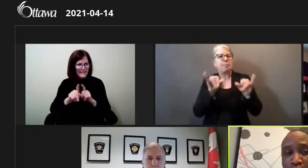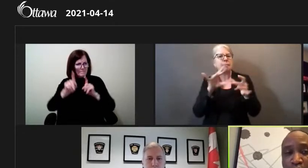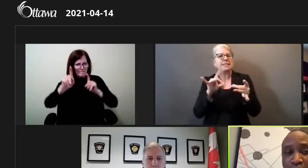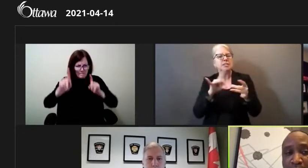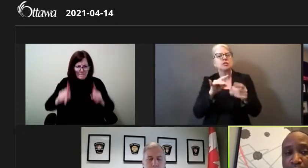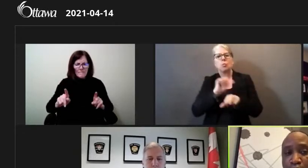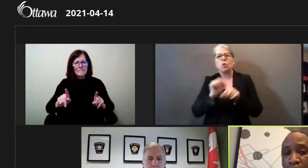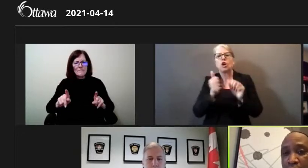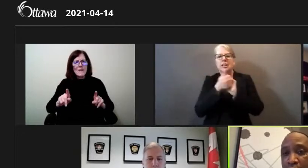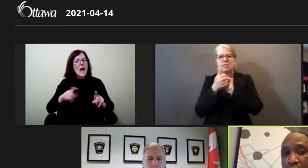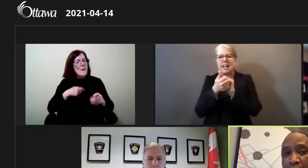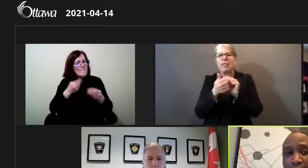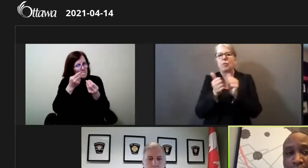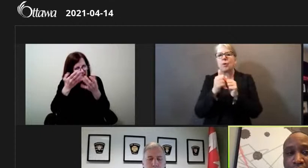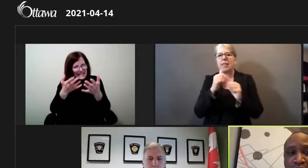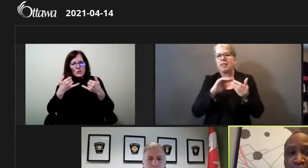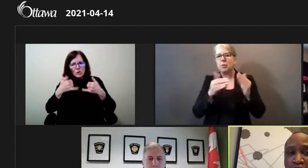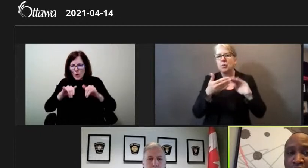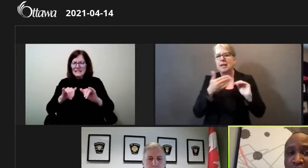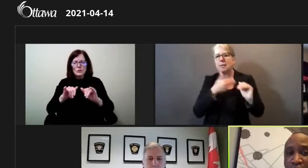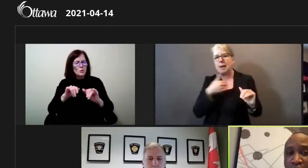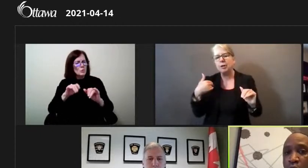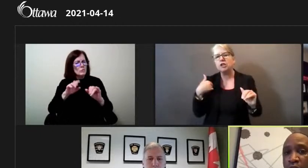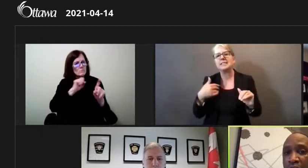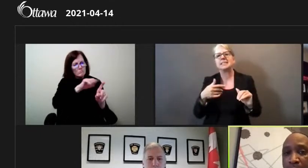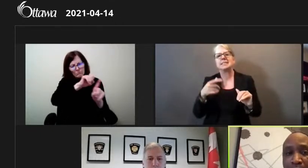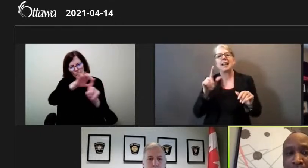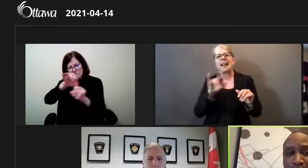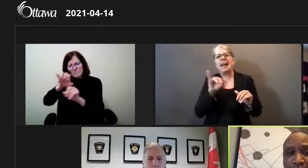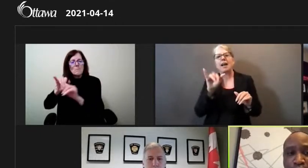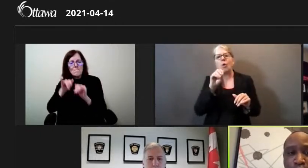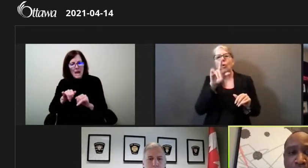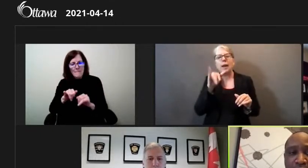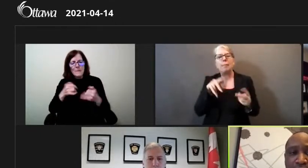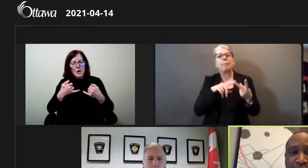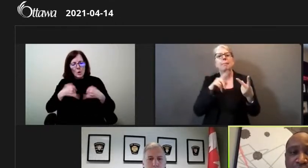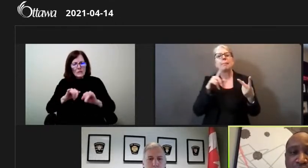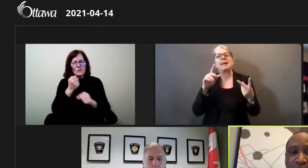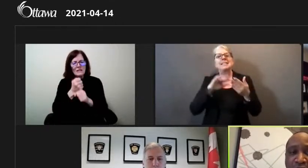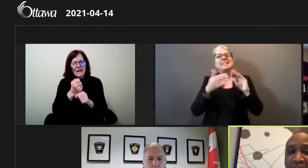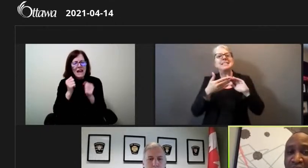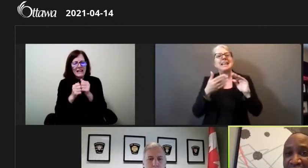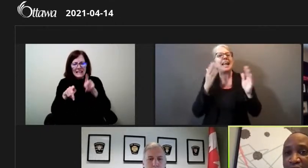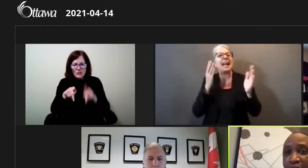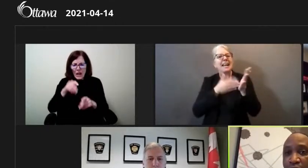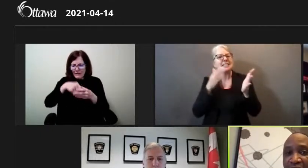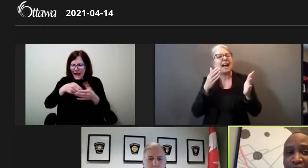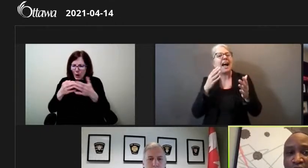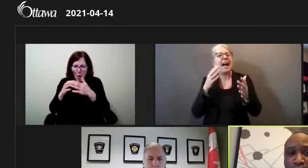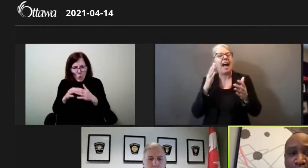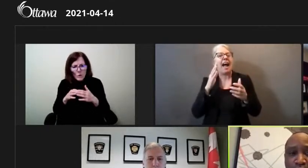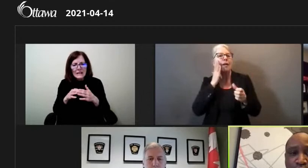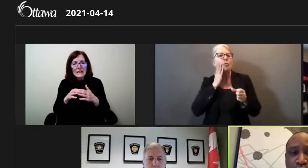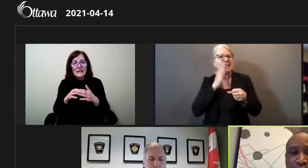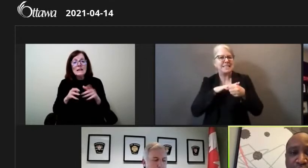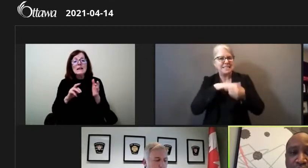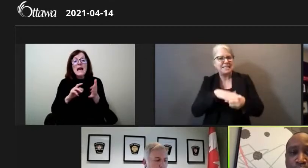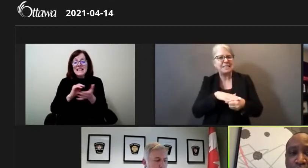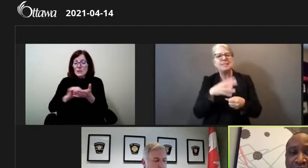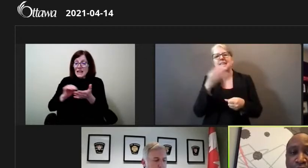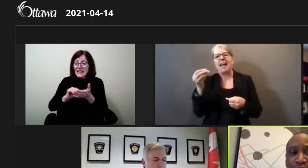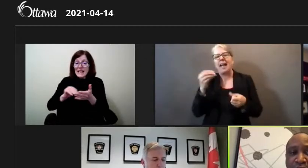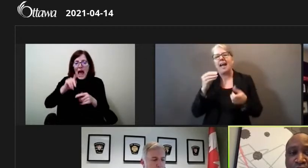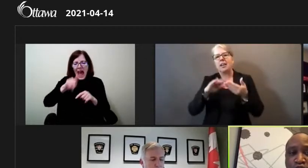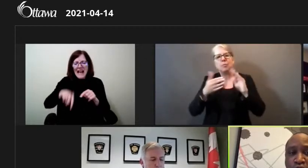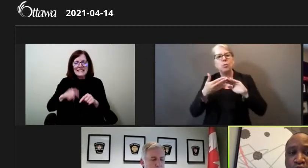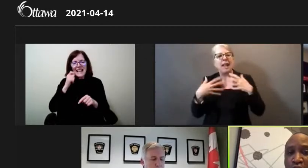with community members such as OLIP, as well as the city's anti-racism secretariat and community health centers, in order as